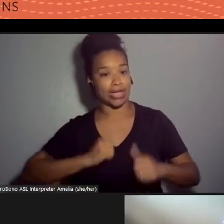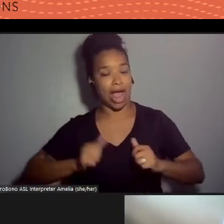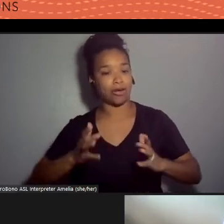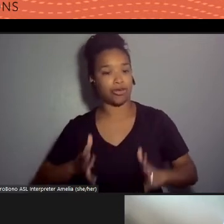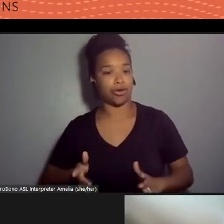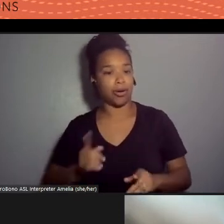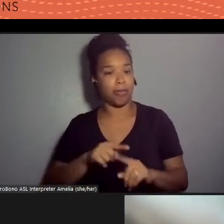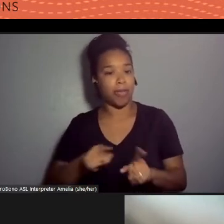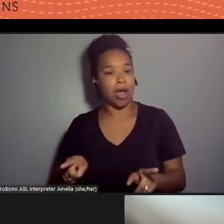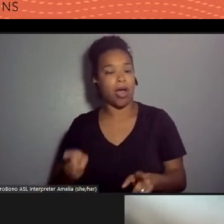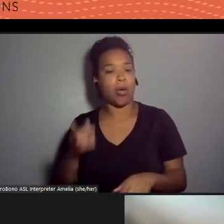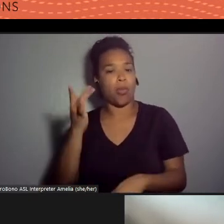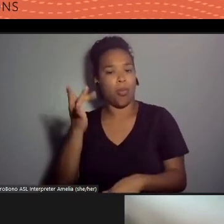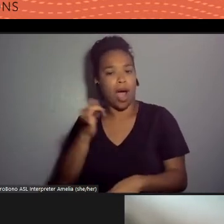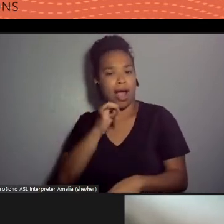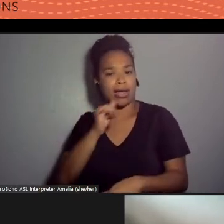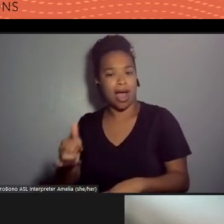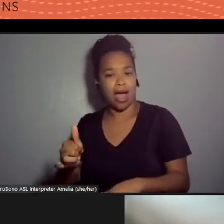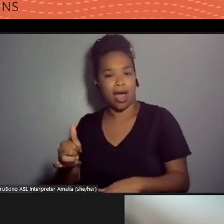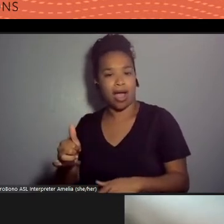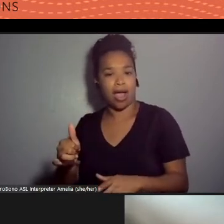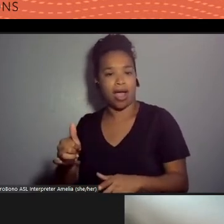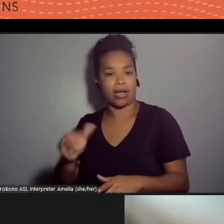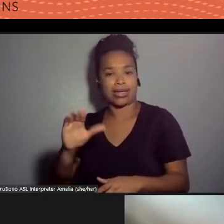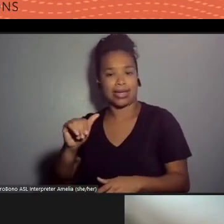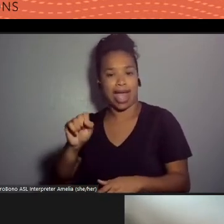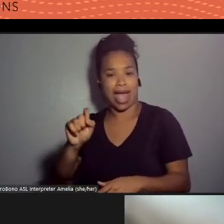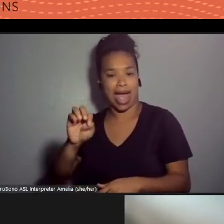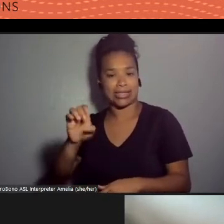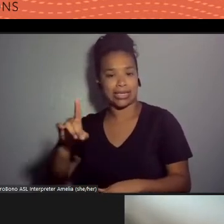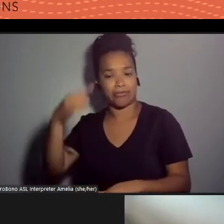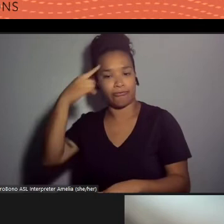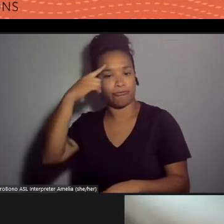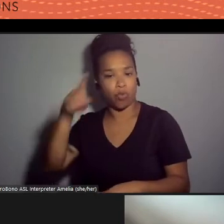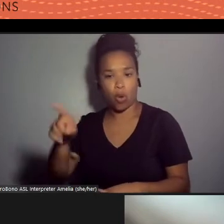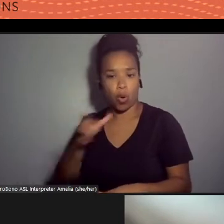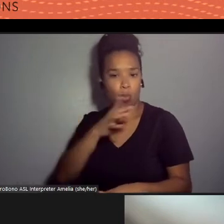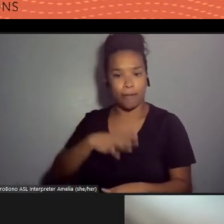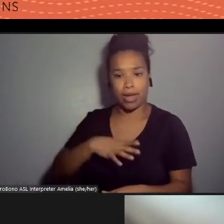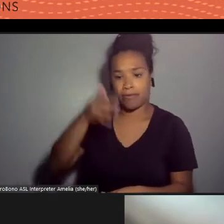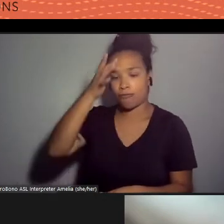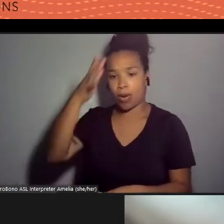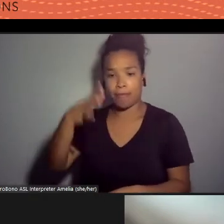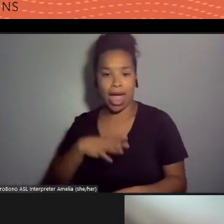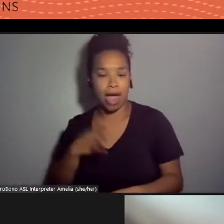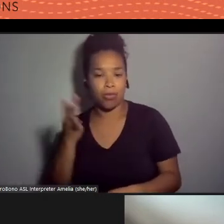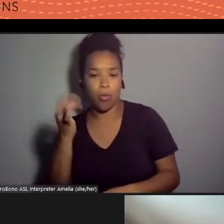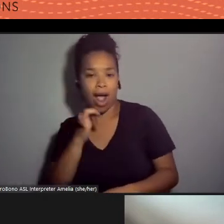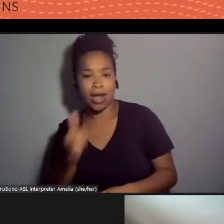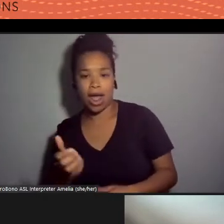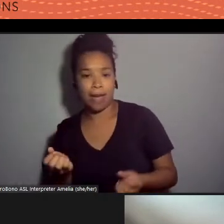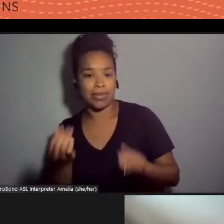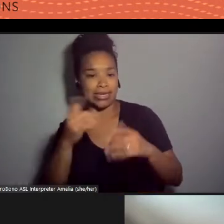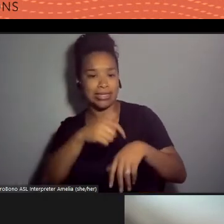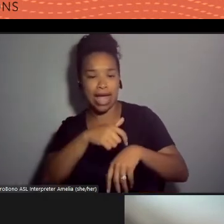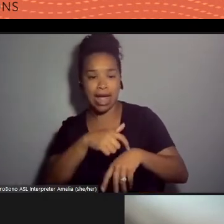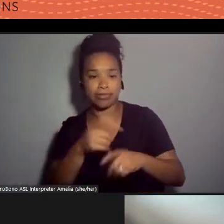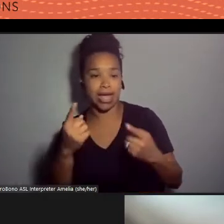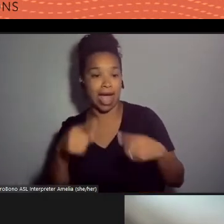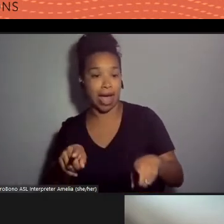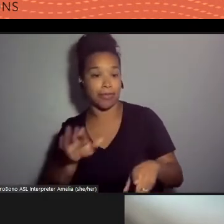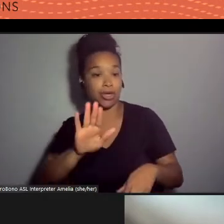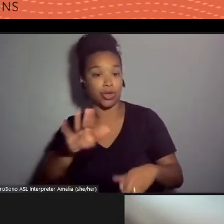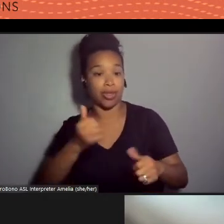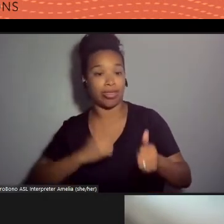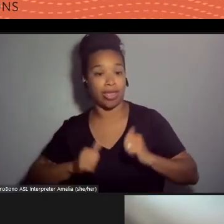That's where we start. How many times has that happened at your theater? How many times have you had a